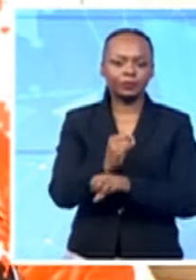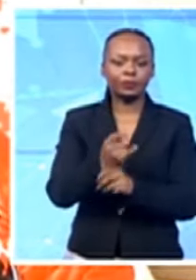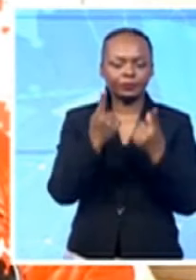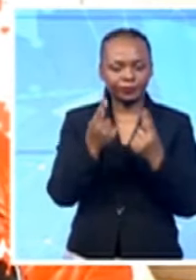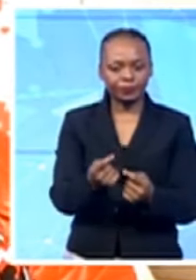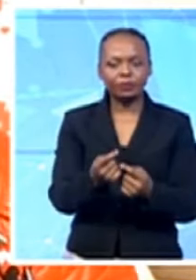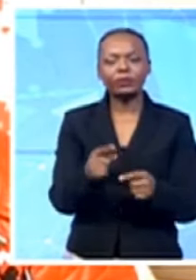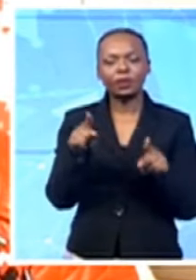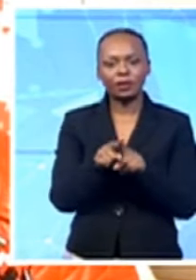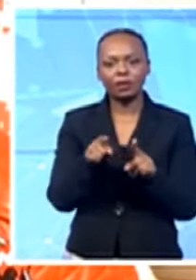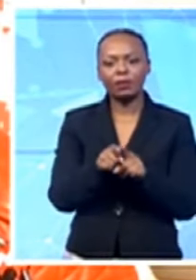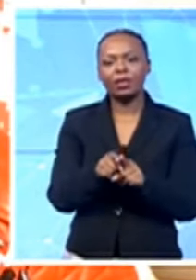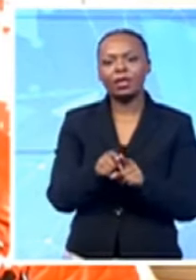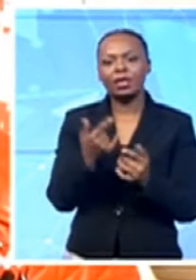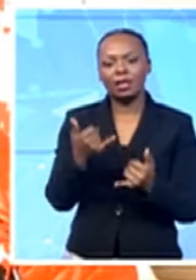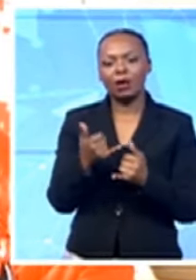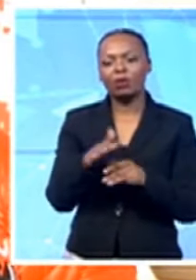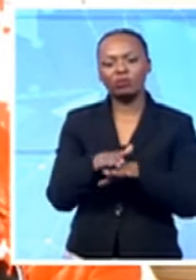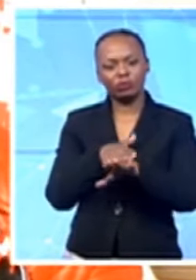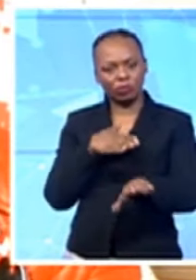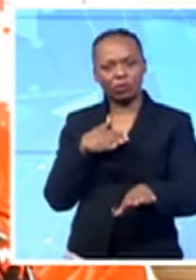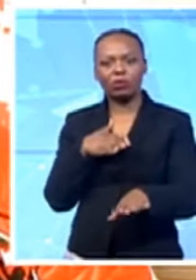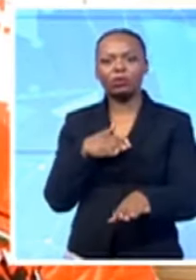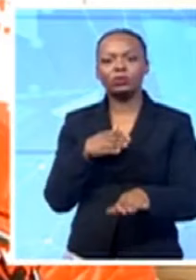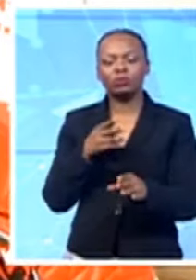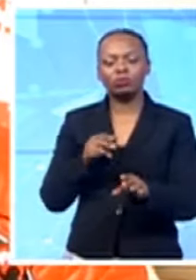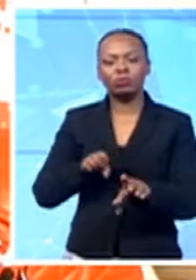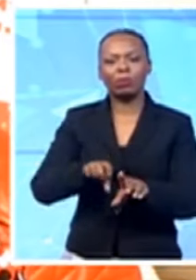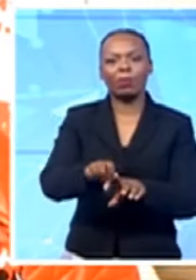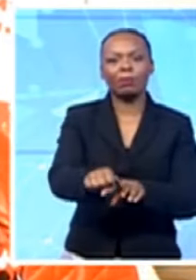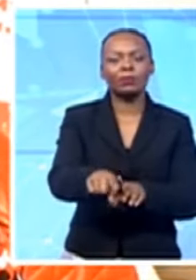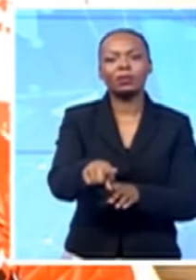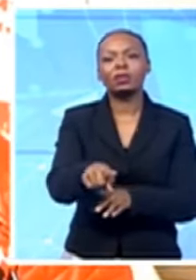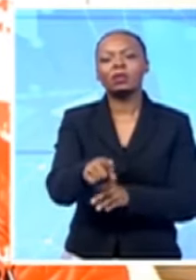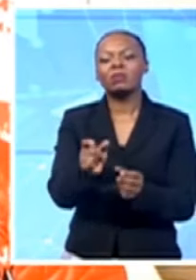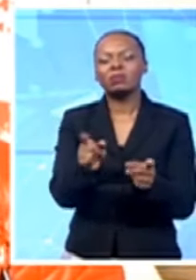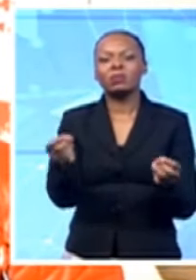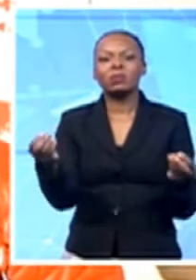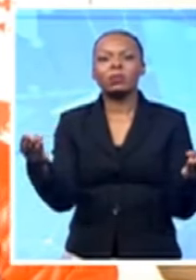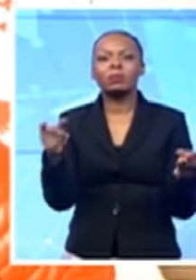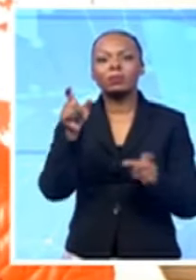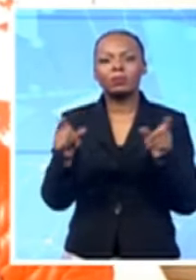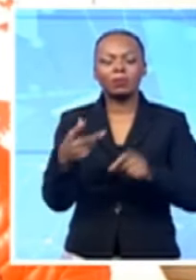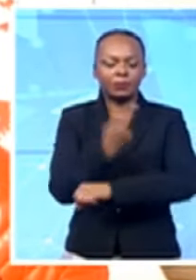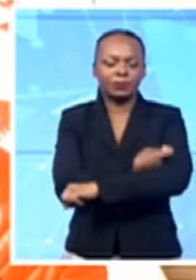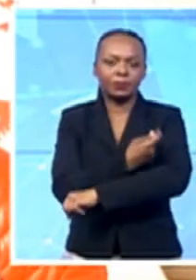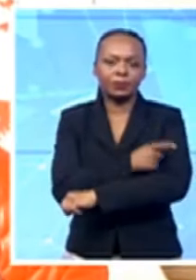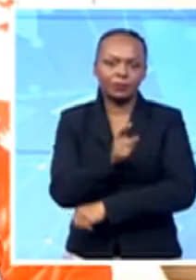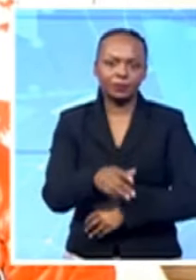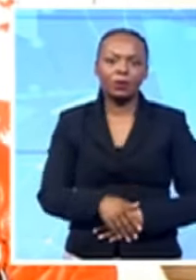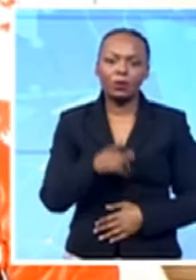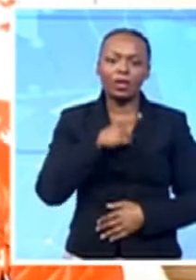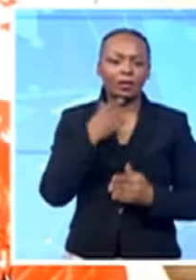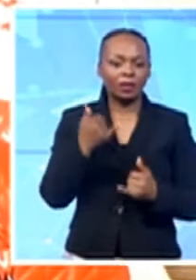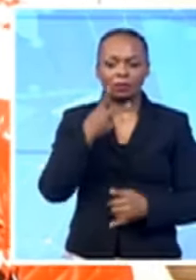catching up with the speed at which the pandemic is moving ahead of us. And that is a really serious concern for all of